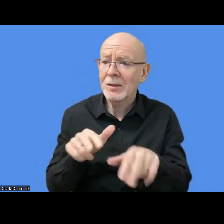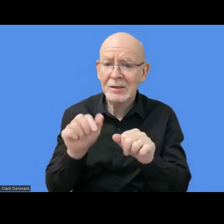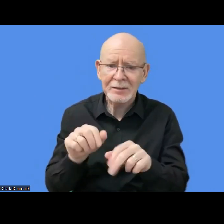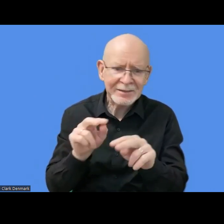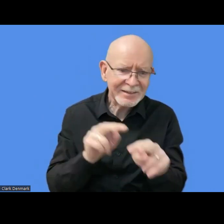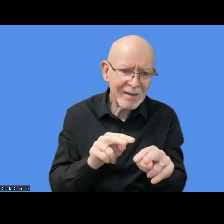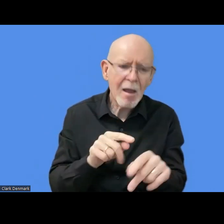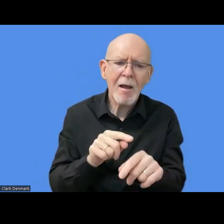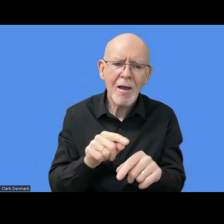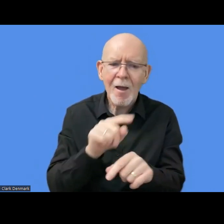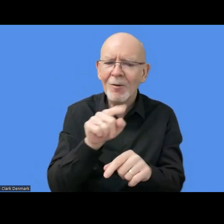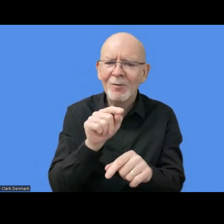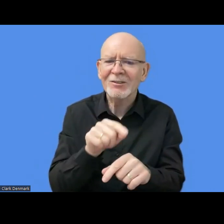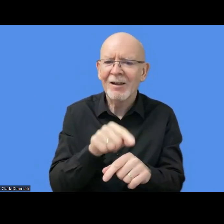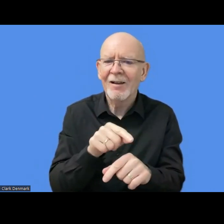to